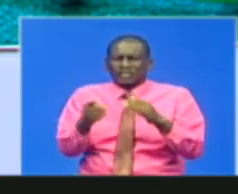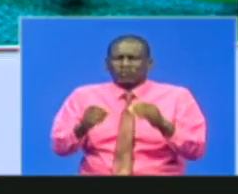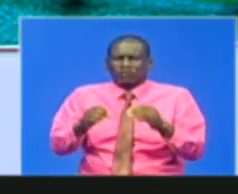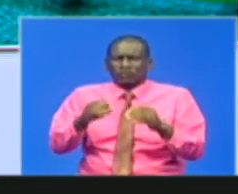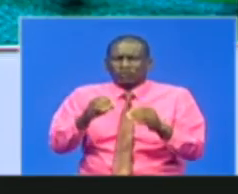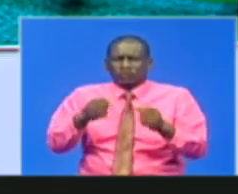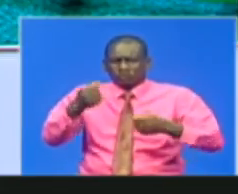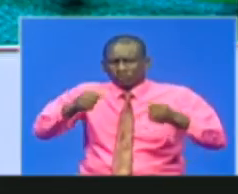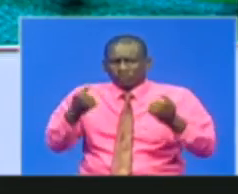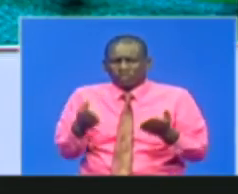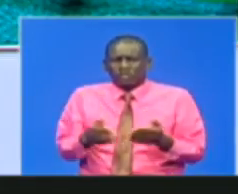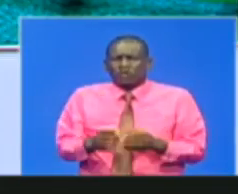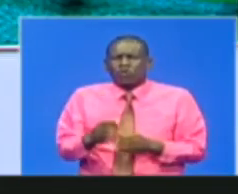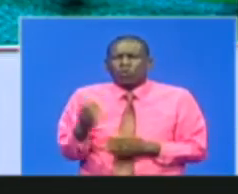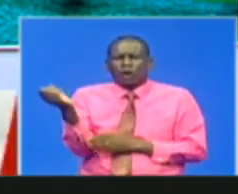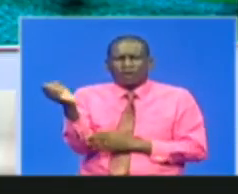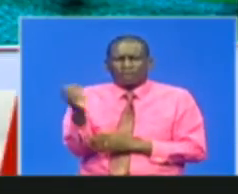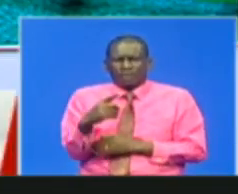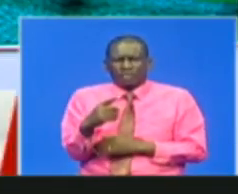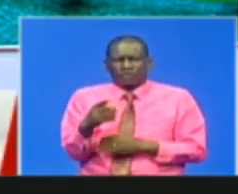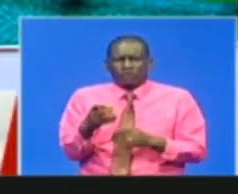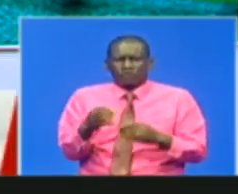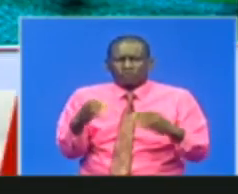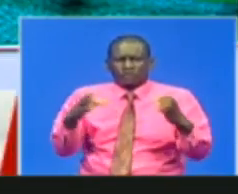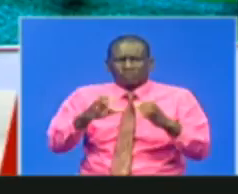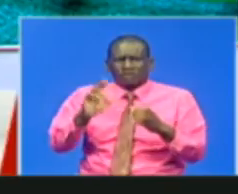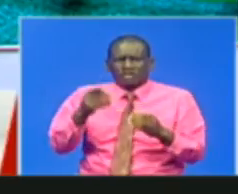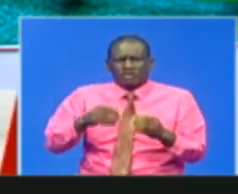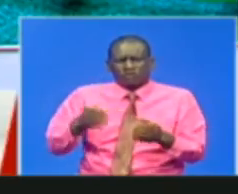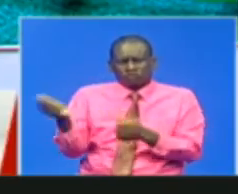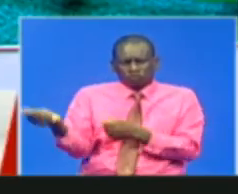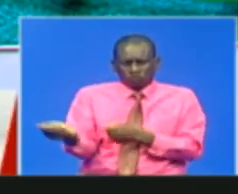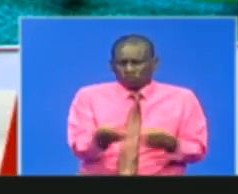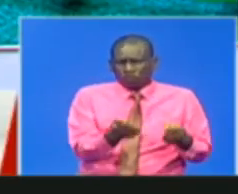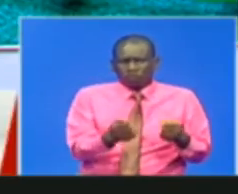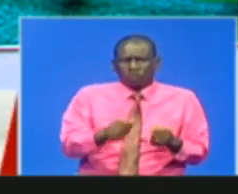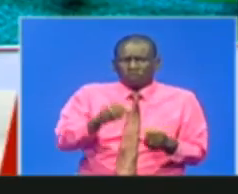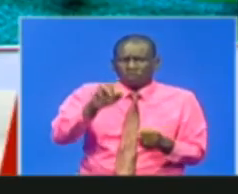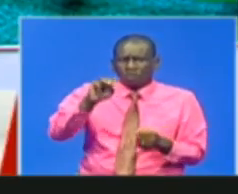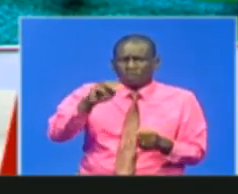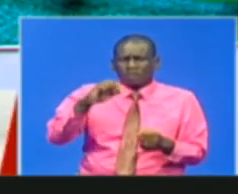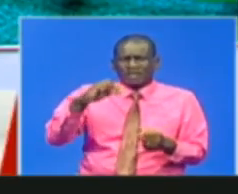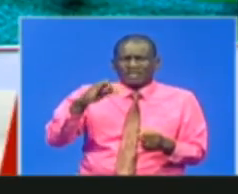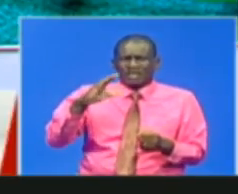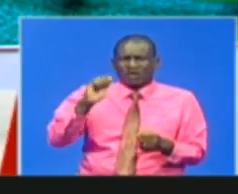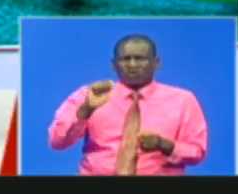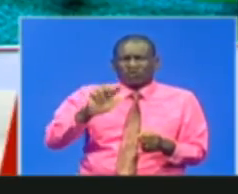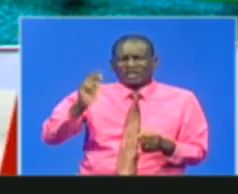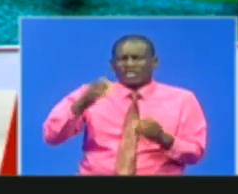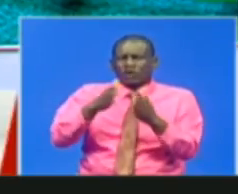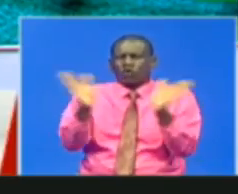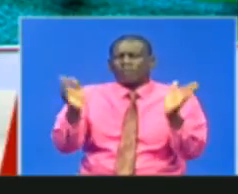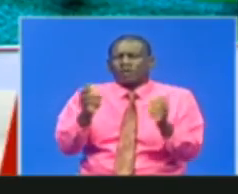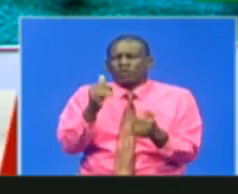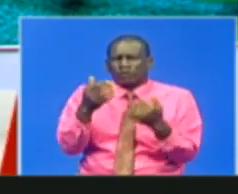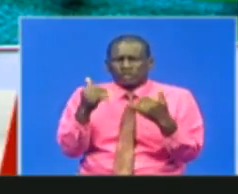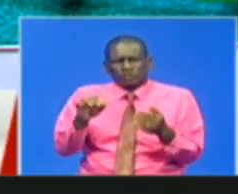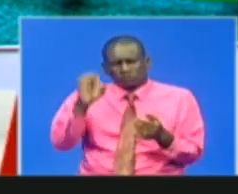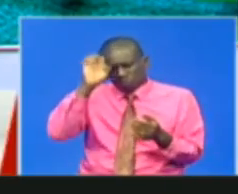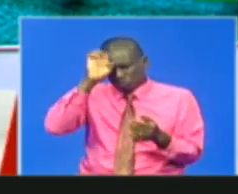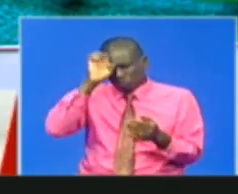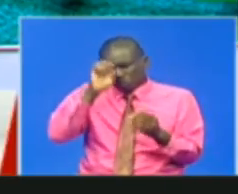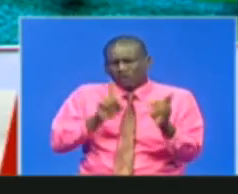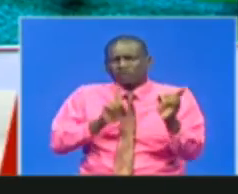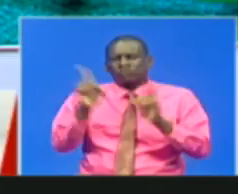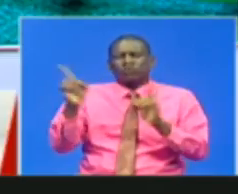golf, and it is a month to the tee-off of Kenya's premier golf tournament, the Magical Kenya Open, which will this year be a European Tour event, and